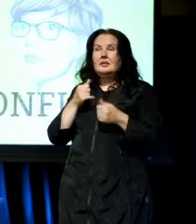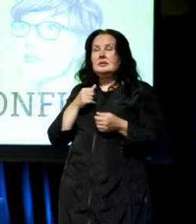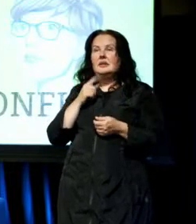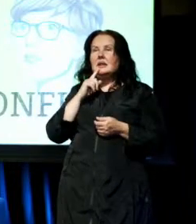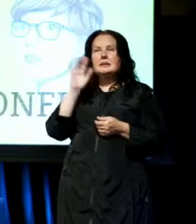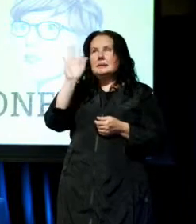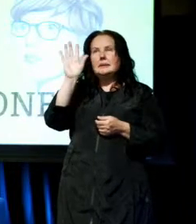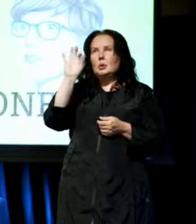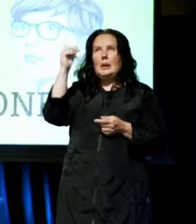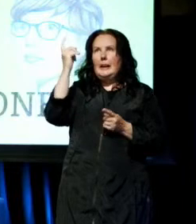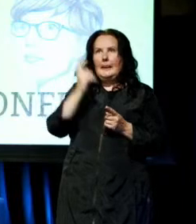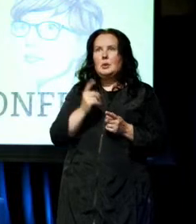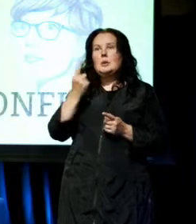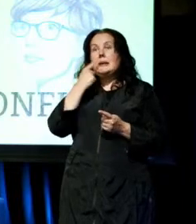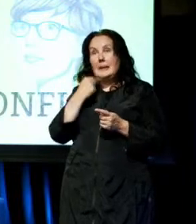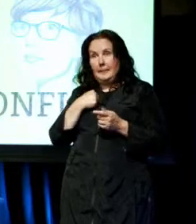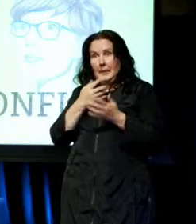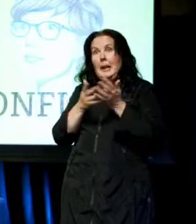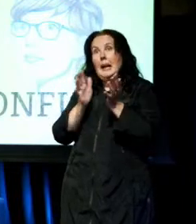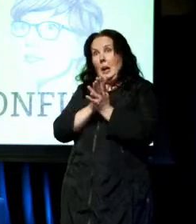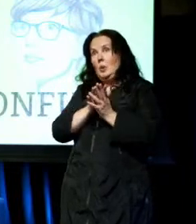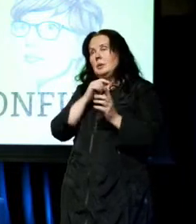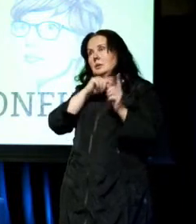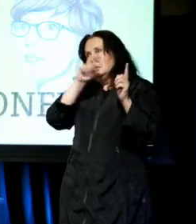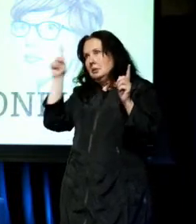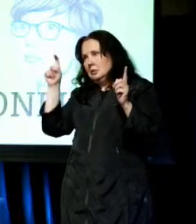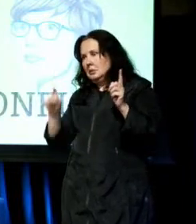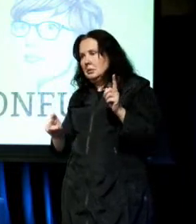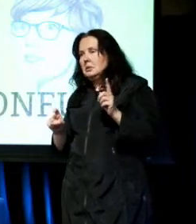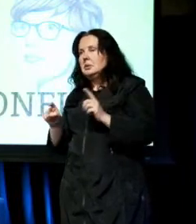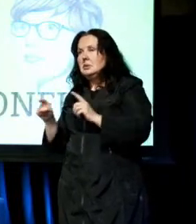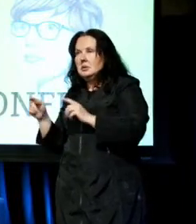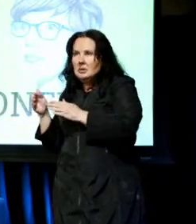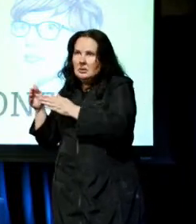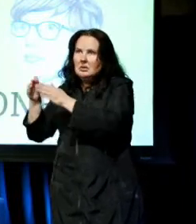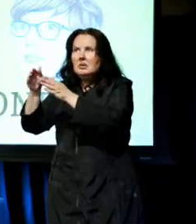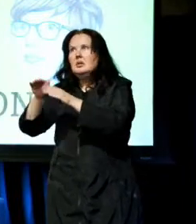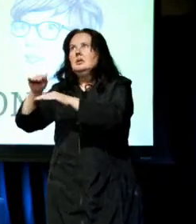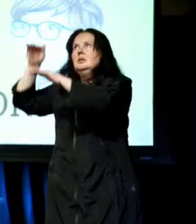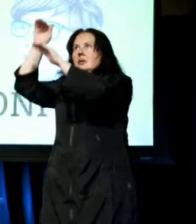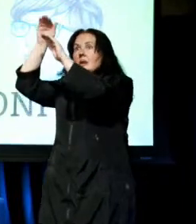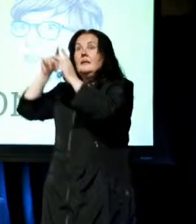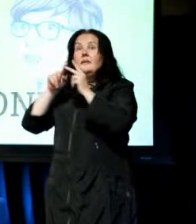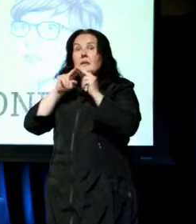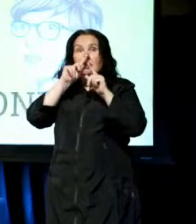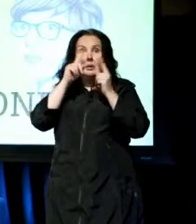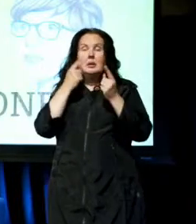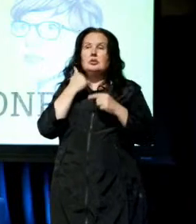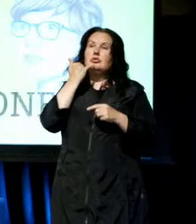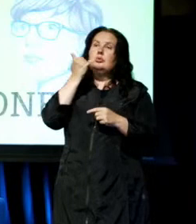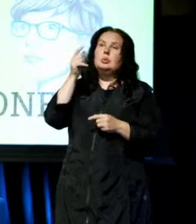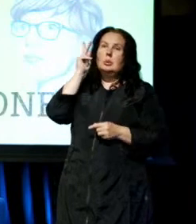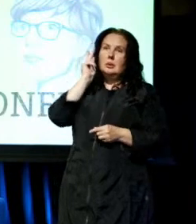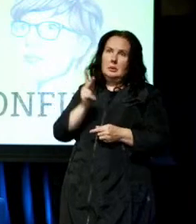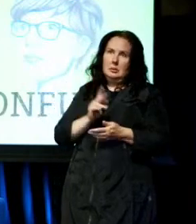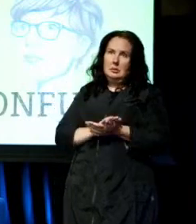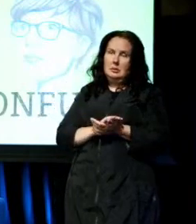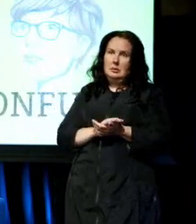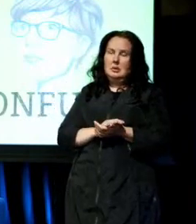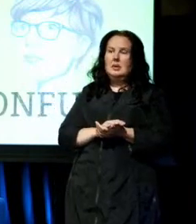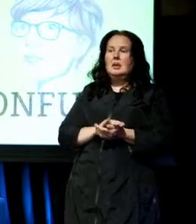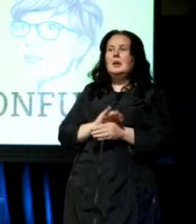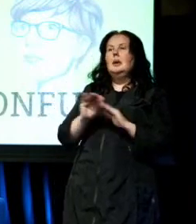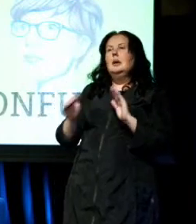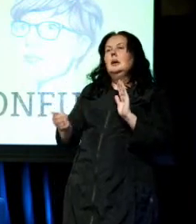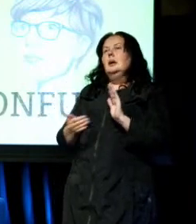come down here. You tell me how to get there and I will try and get there. And if I can't, I'm going to call you again. And in the end,